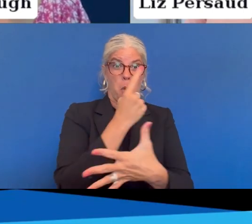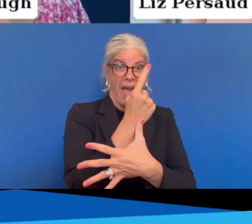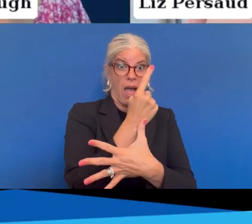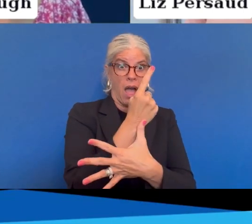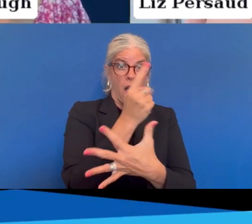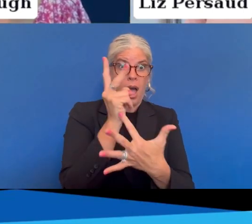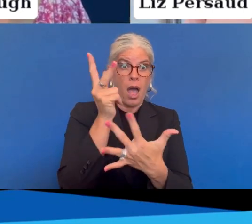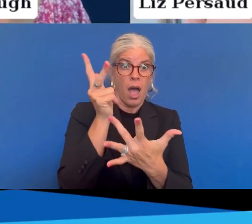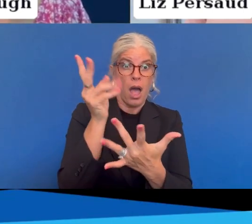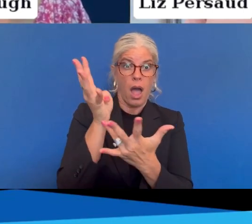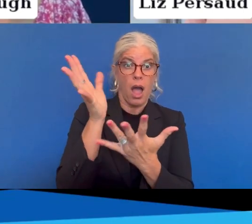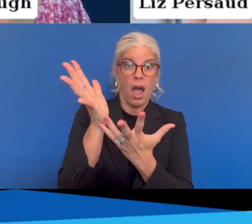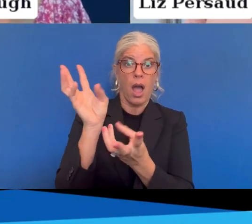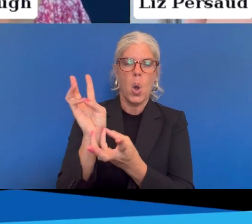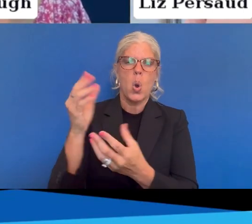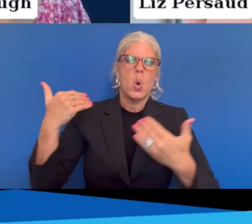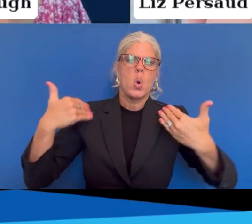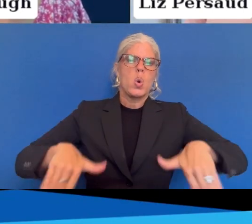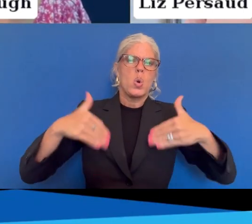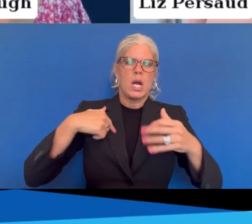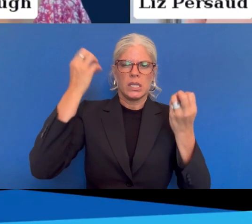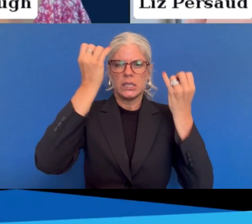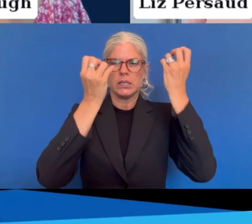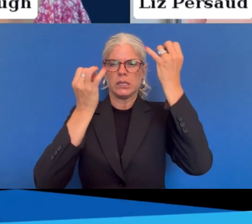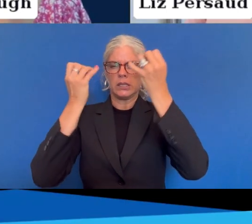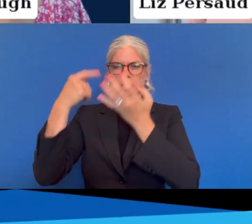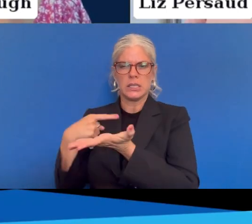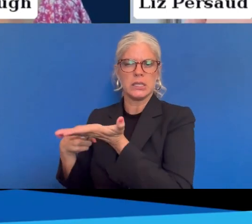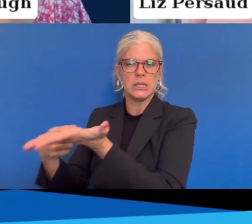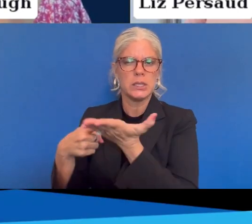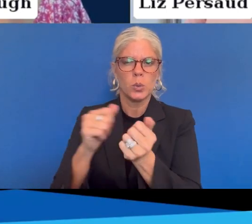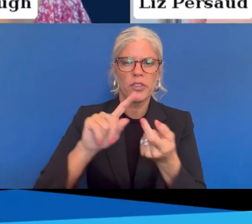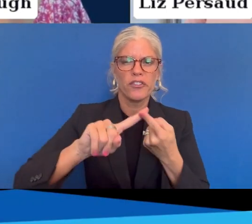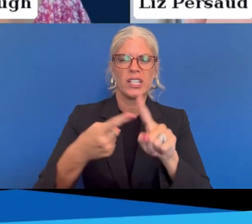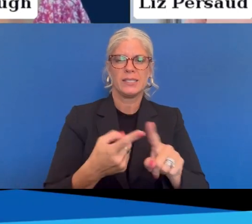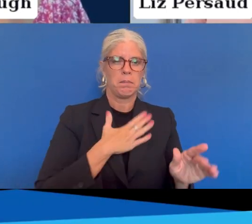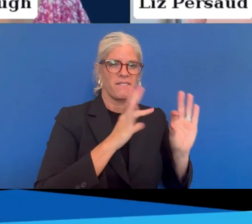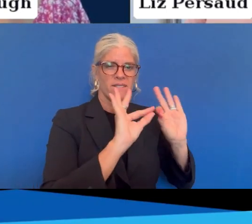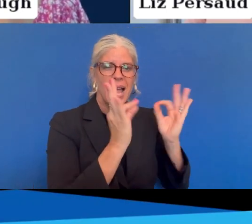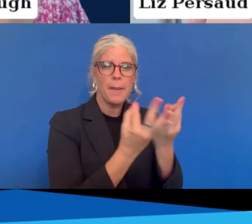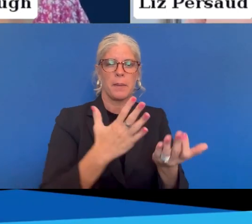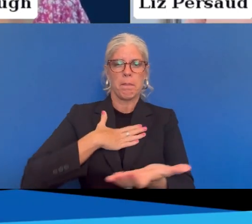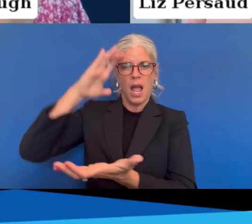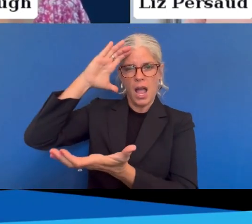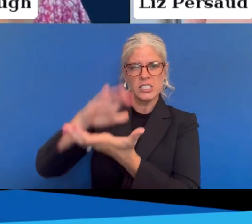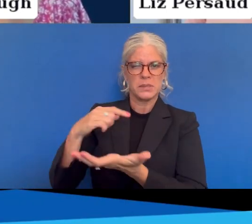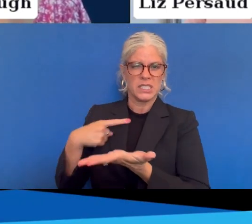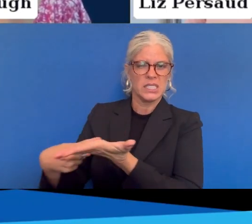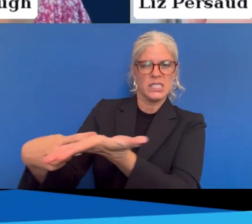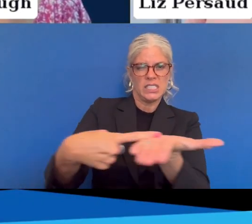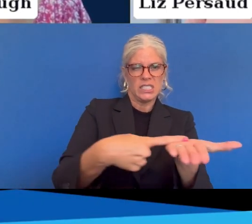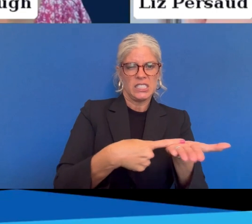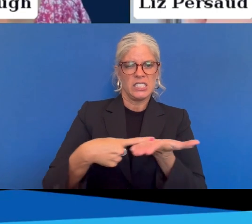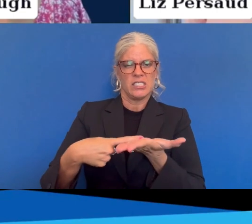6 rounds of that do to me? I thought long and hard. I talked to a lot of wonderful friends, my family, my husband, and I made